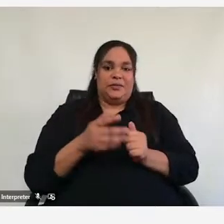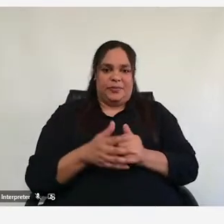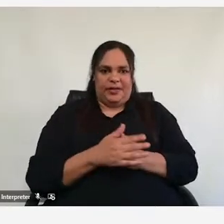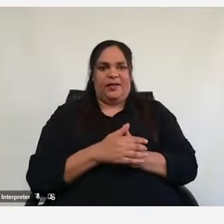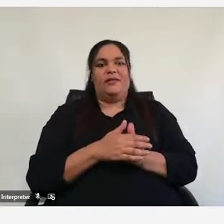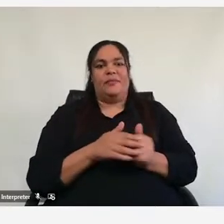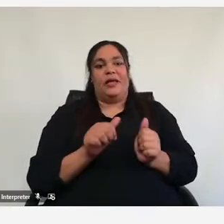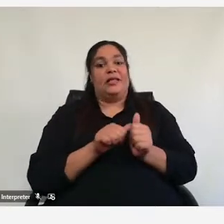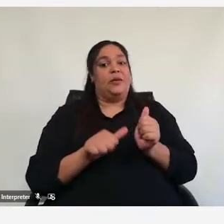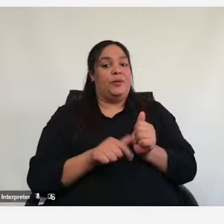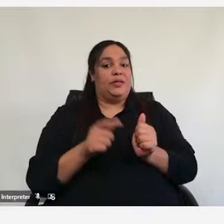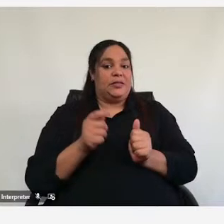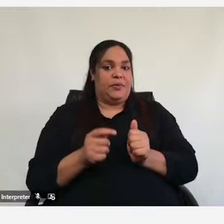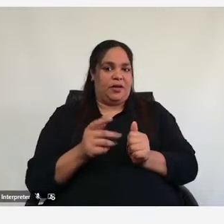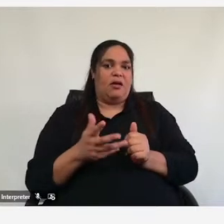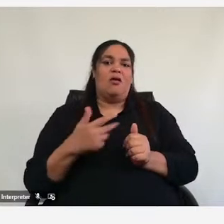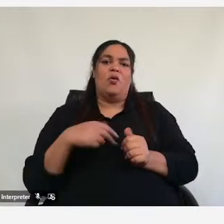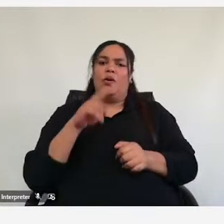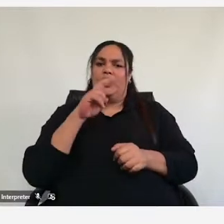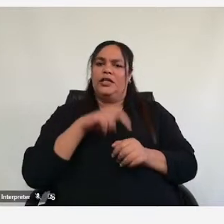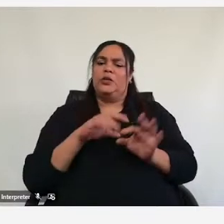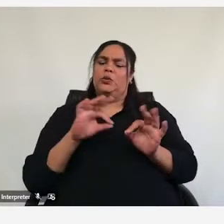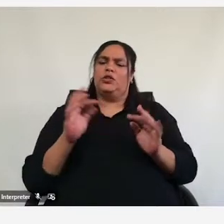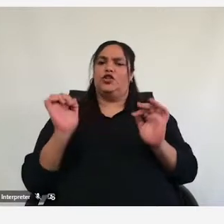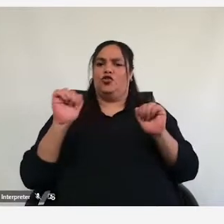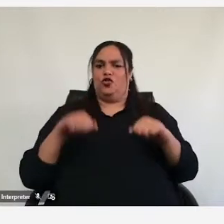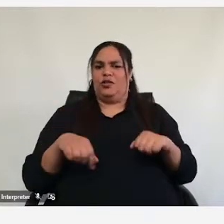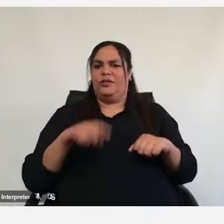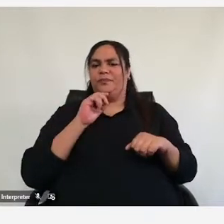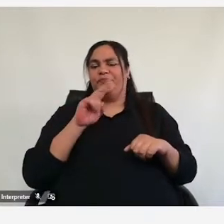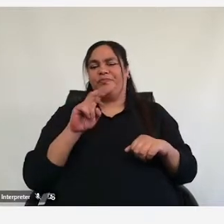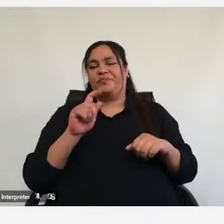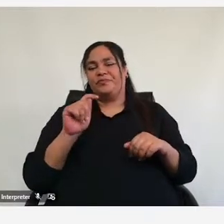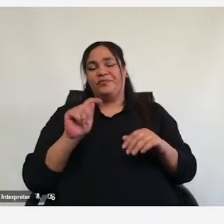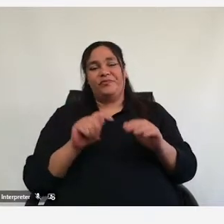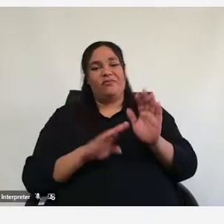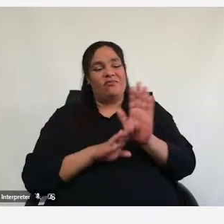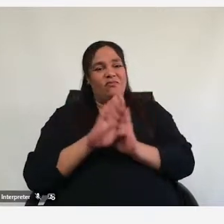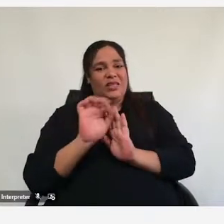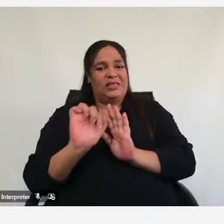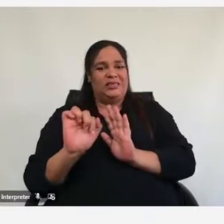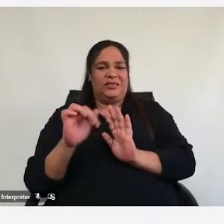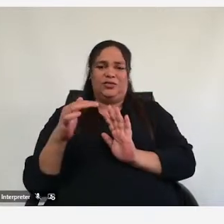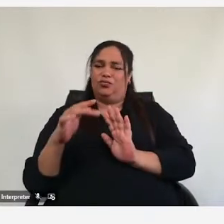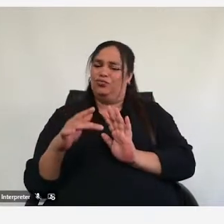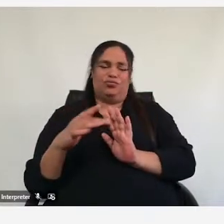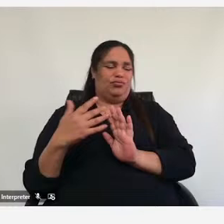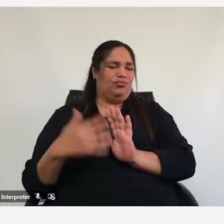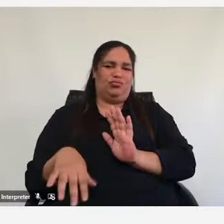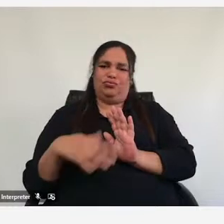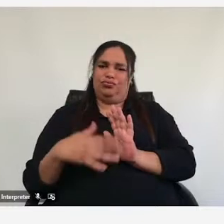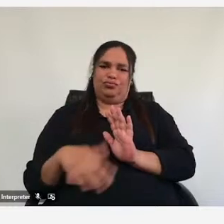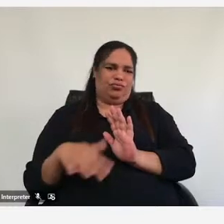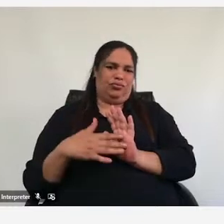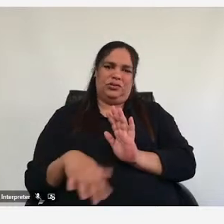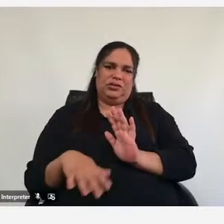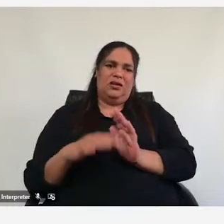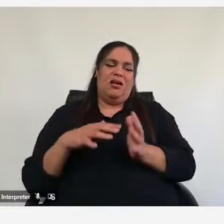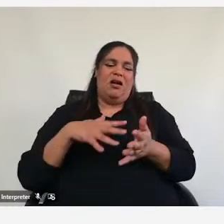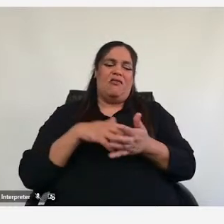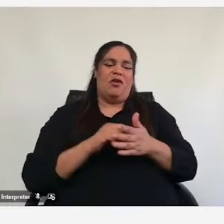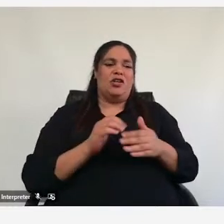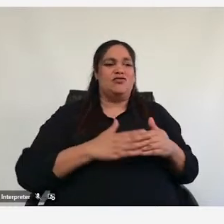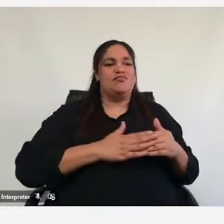Deputy Speaker, we must agree that the VAT increase is an onslaught on the most vulnerable,